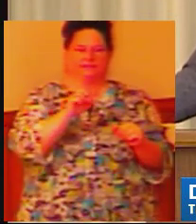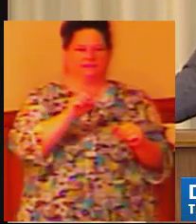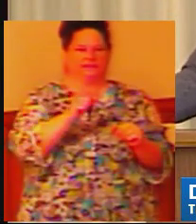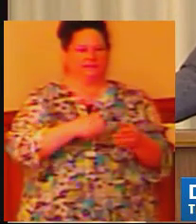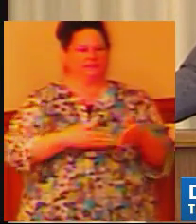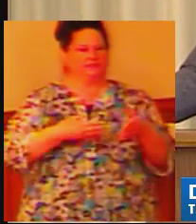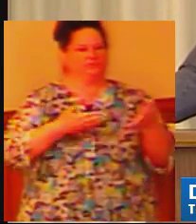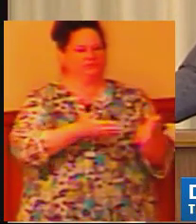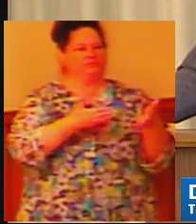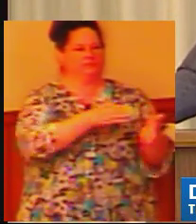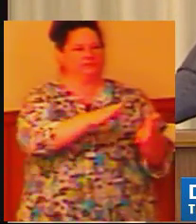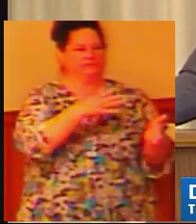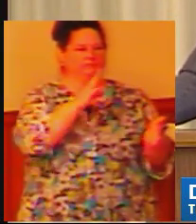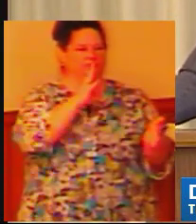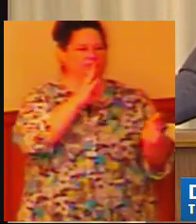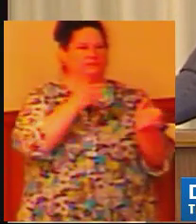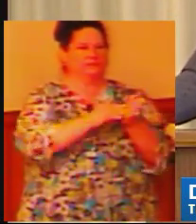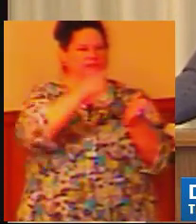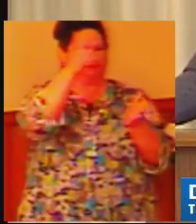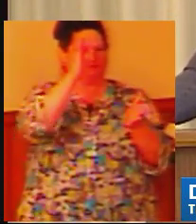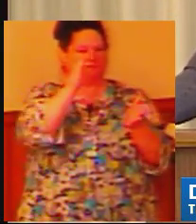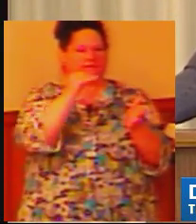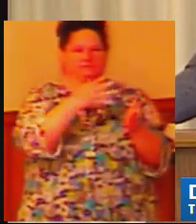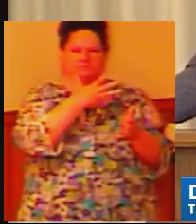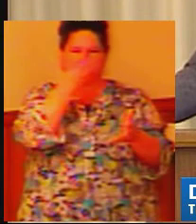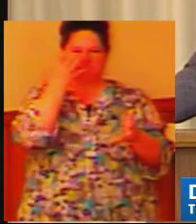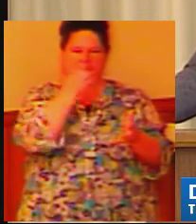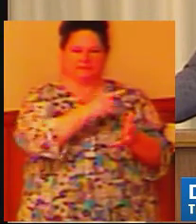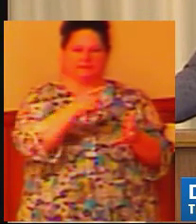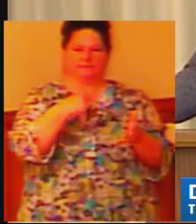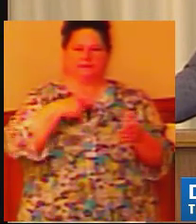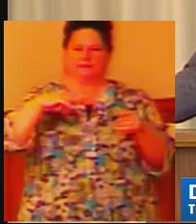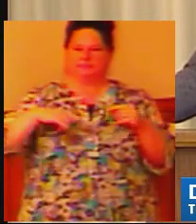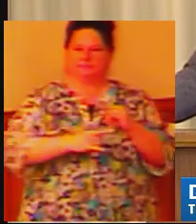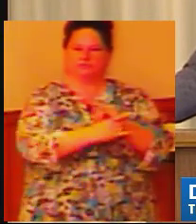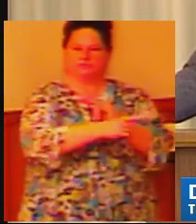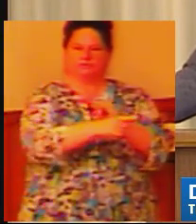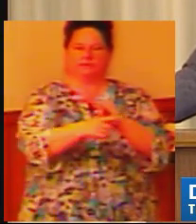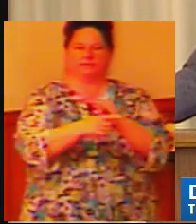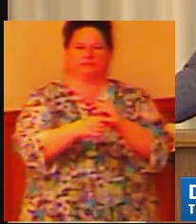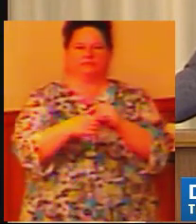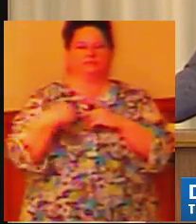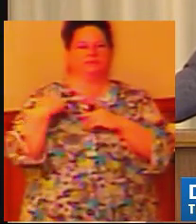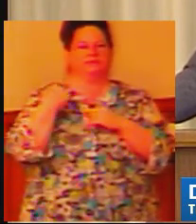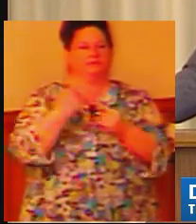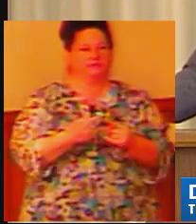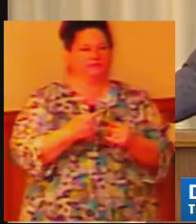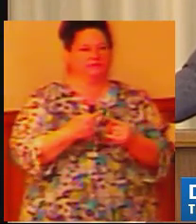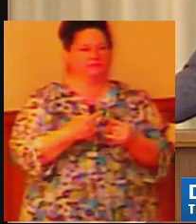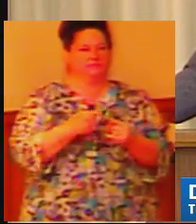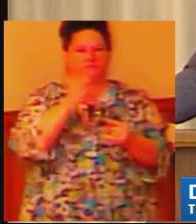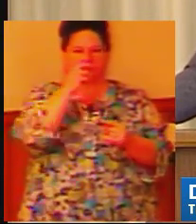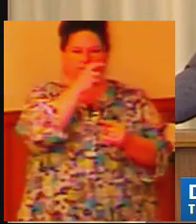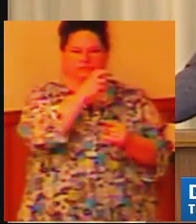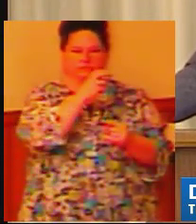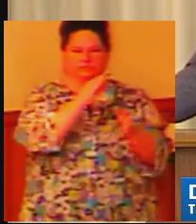blaspheme and be exceedingly mad against them. I persecuted them even unto strange